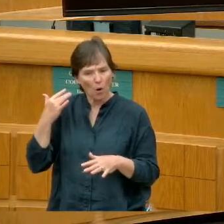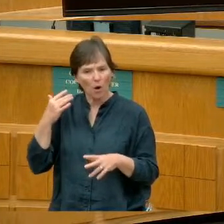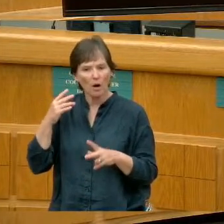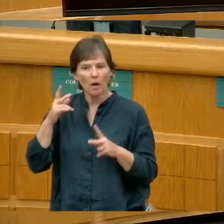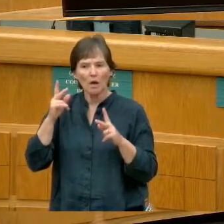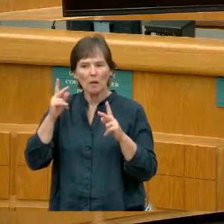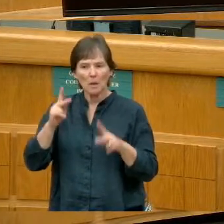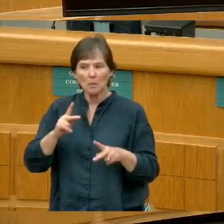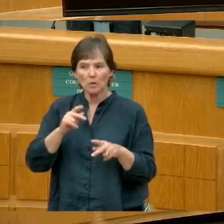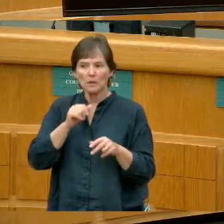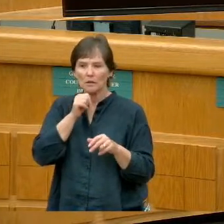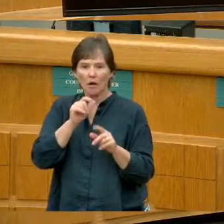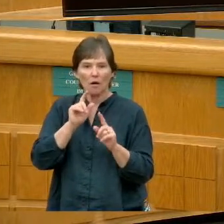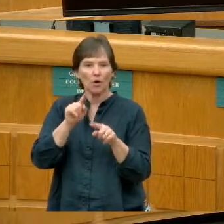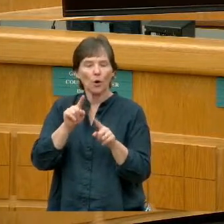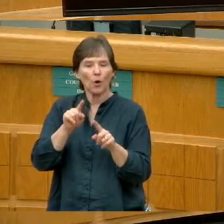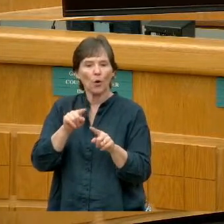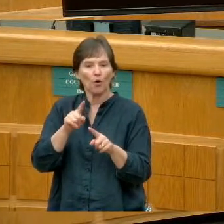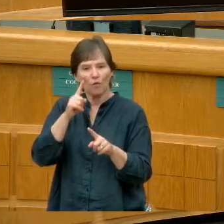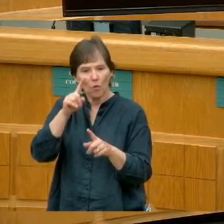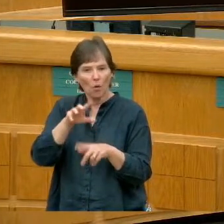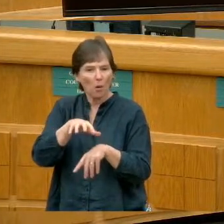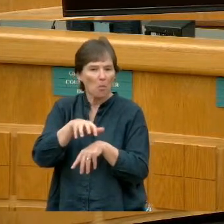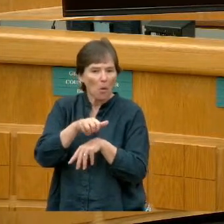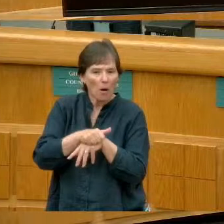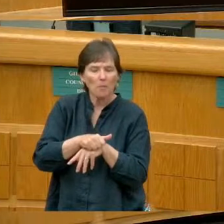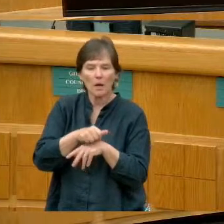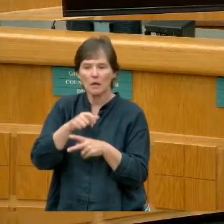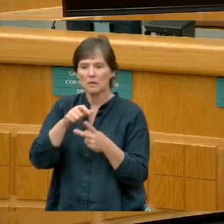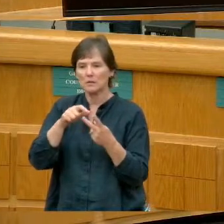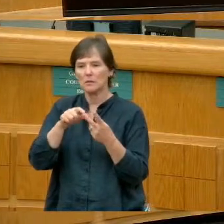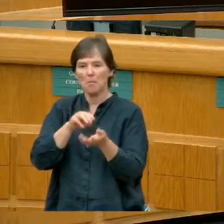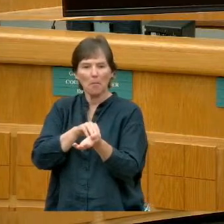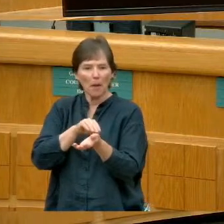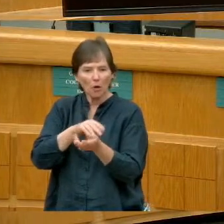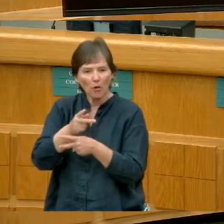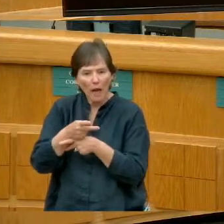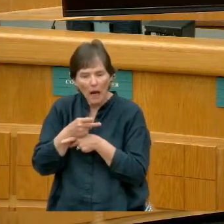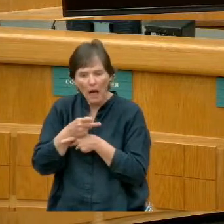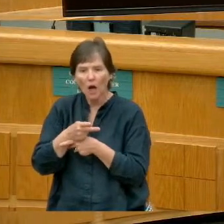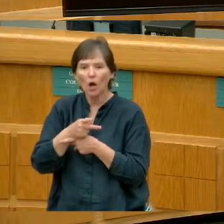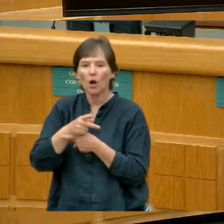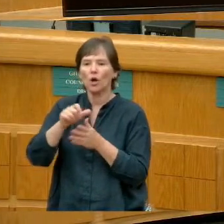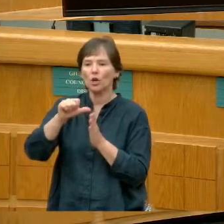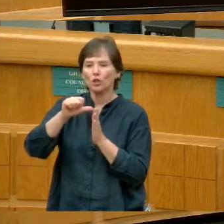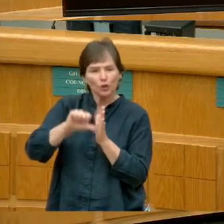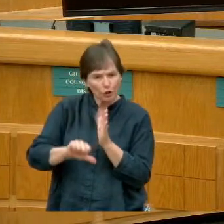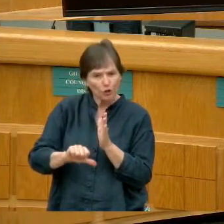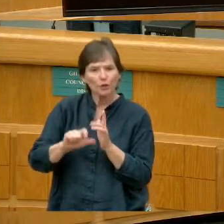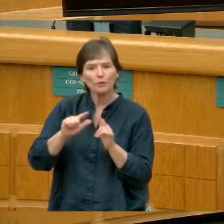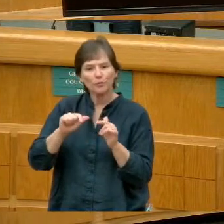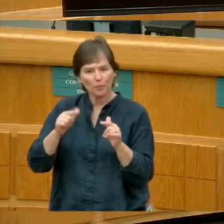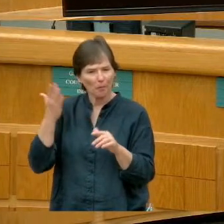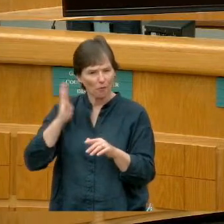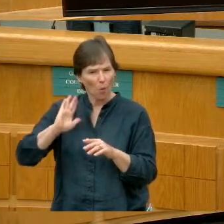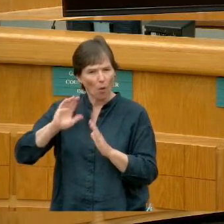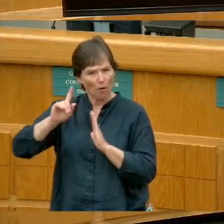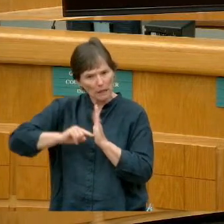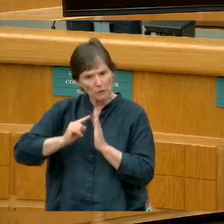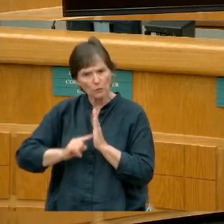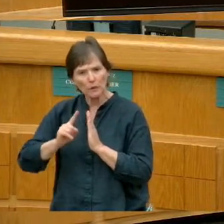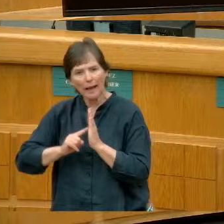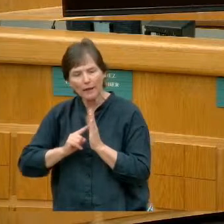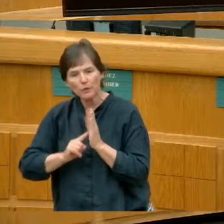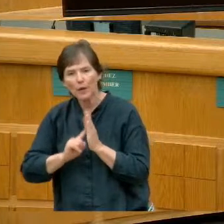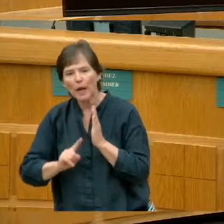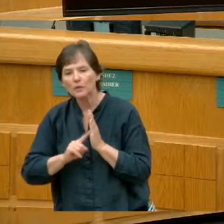no procedures and they canceled appointments and they assumed that their condition was not life-threatening. Sometimes